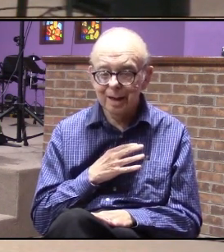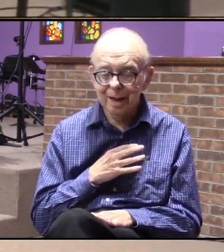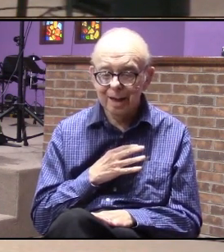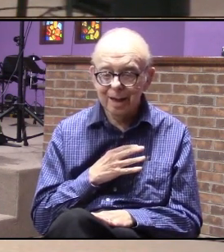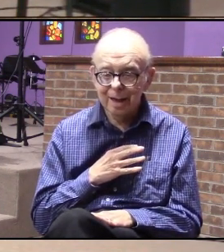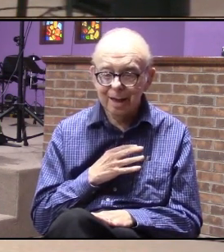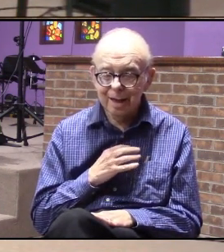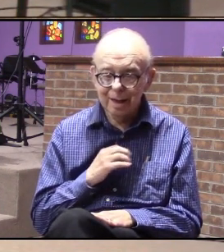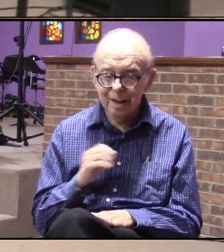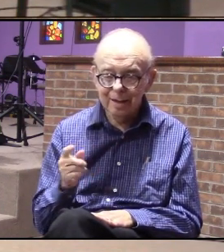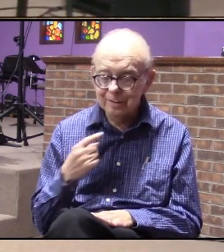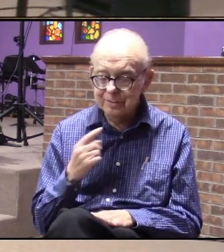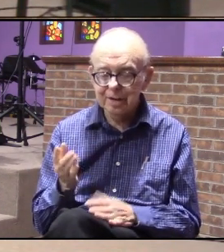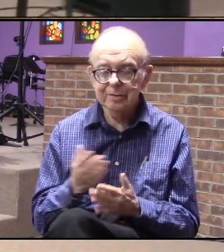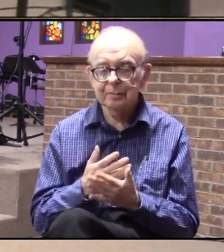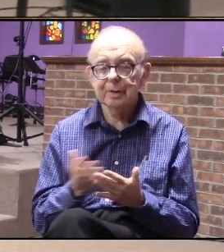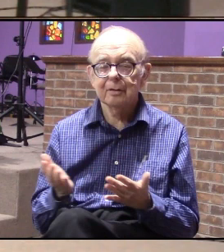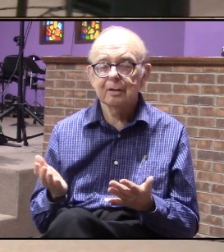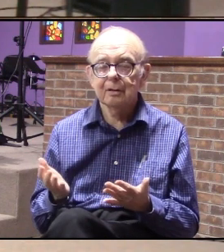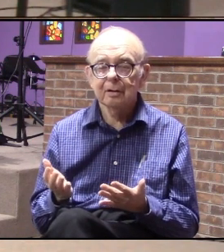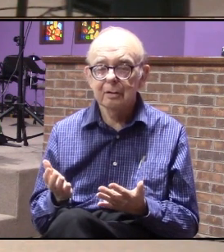where you always say something,